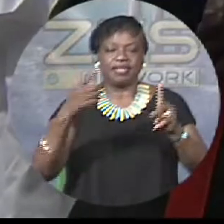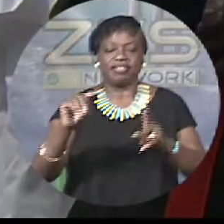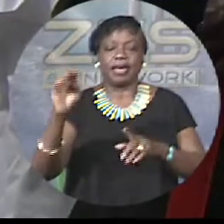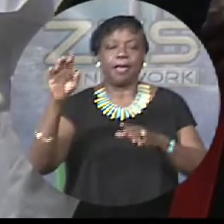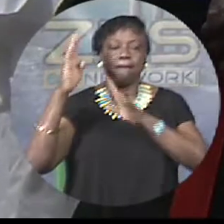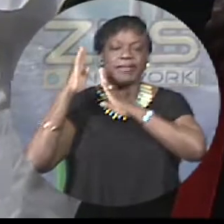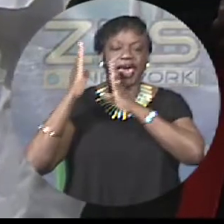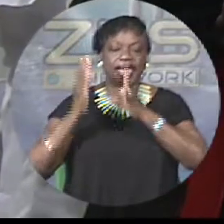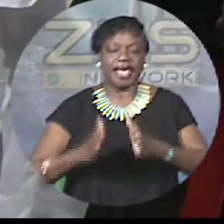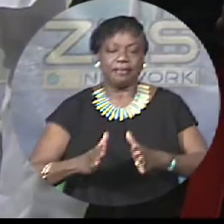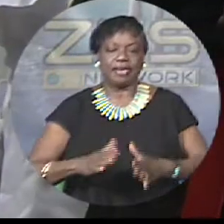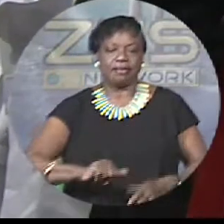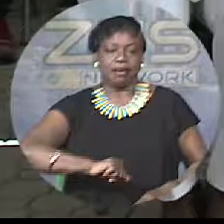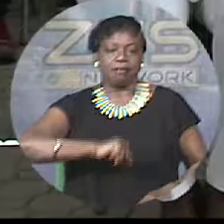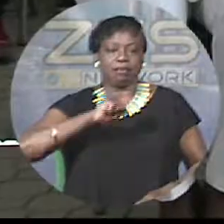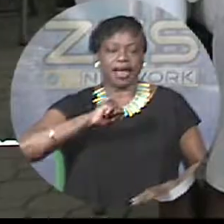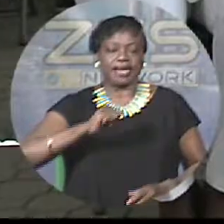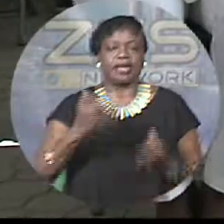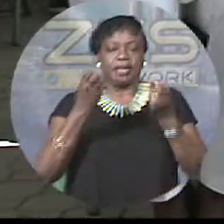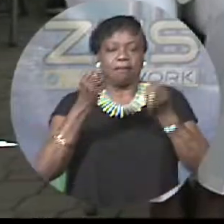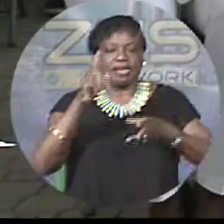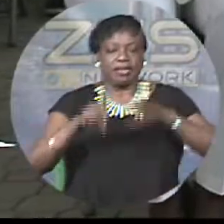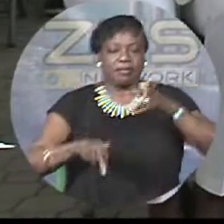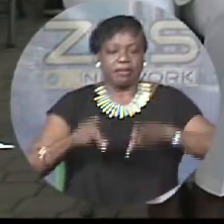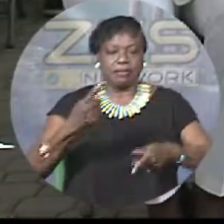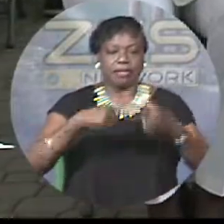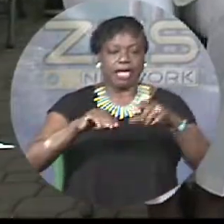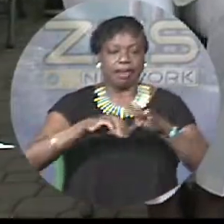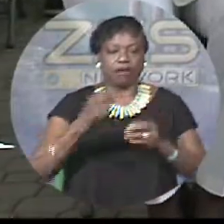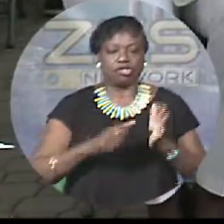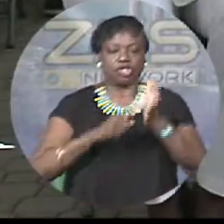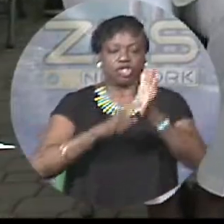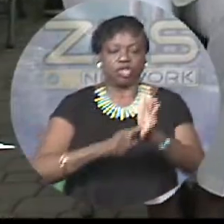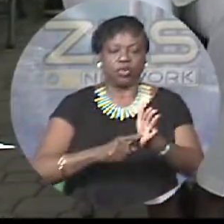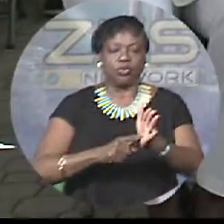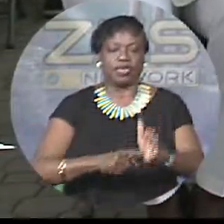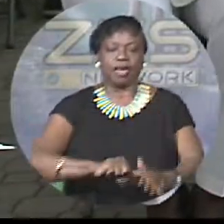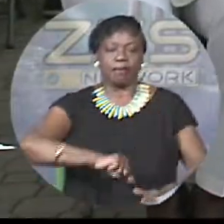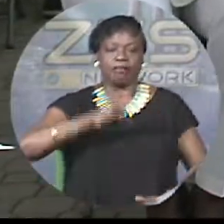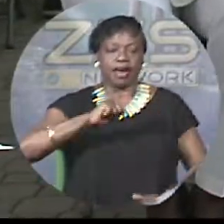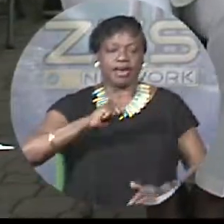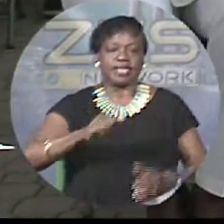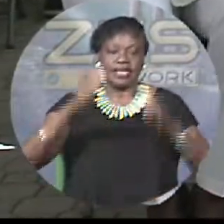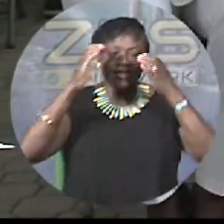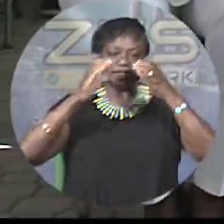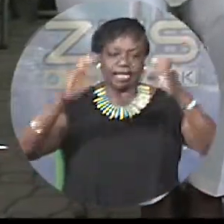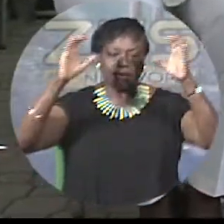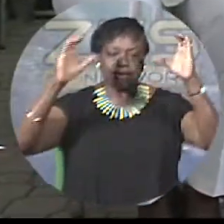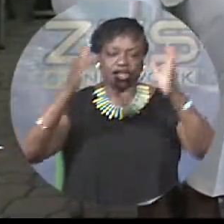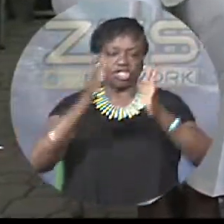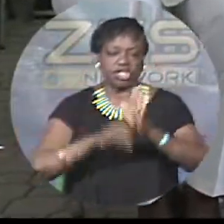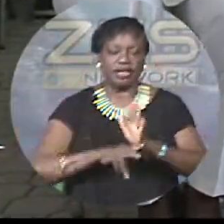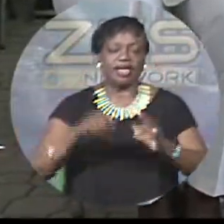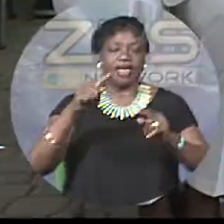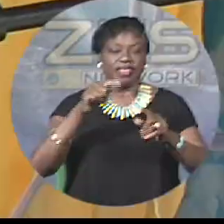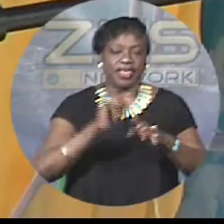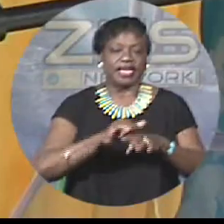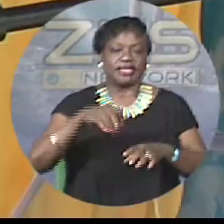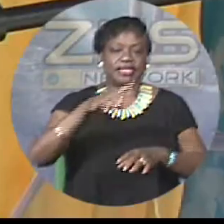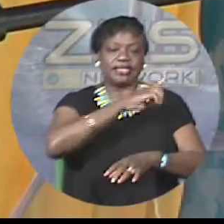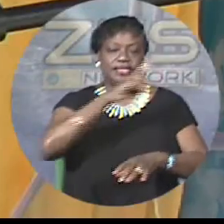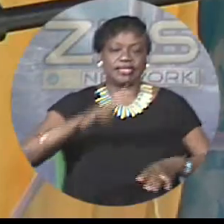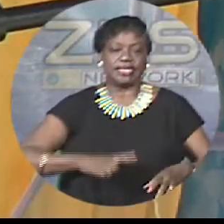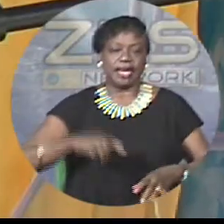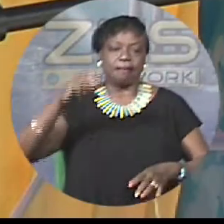flock to Rawson Square from every corner of New Providence to show their pride. It's a celebration that Governor General Dame Marguerite Pinlin says unites the country.